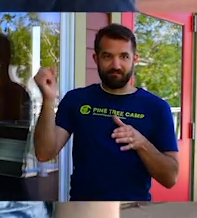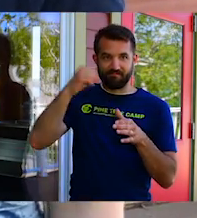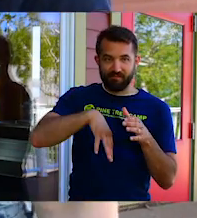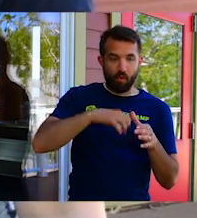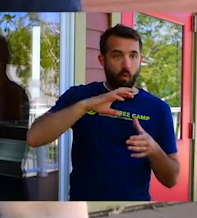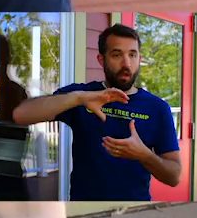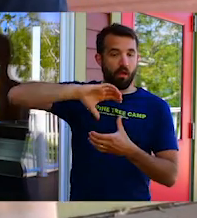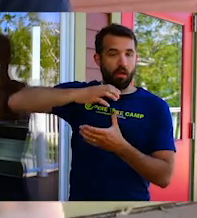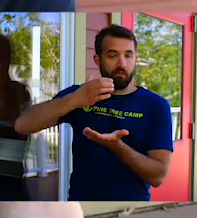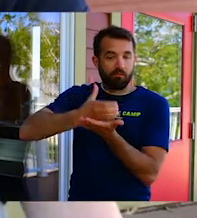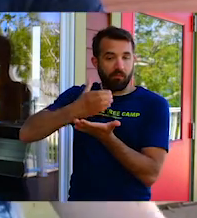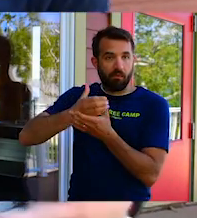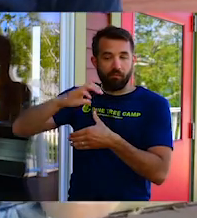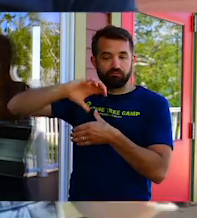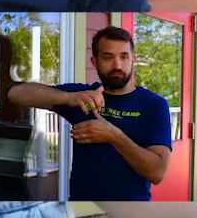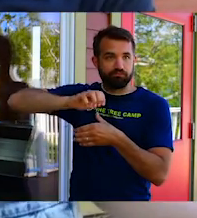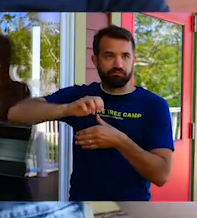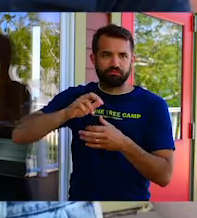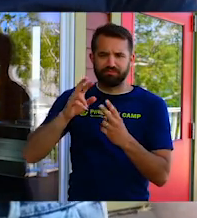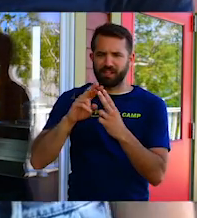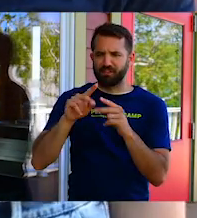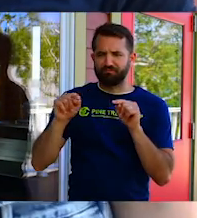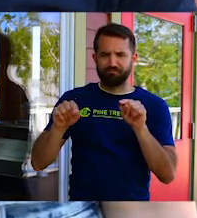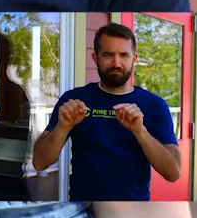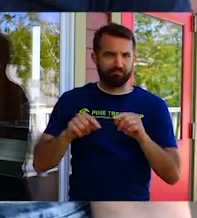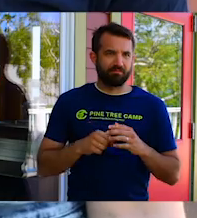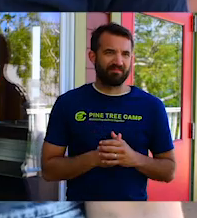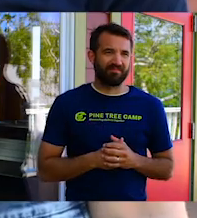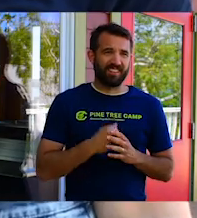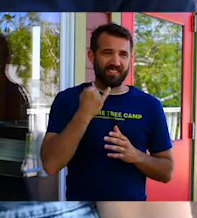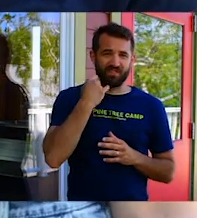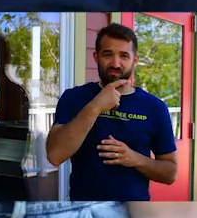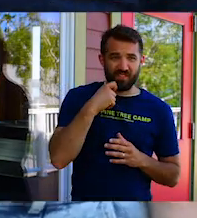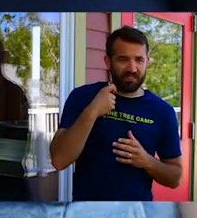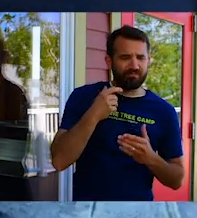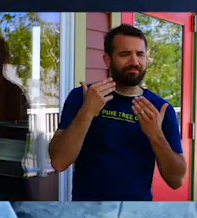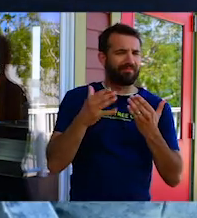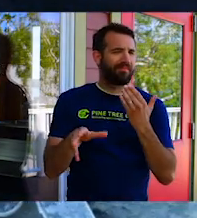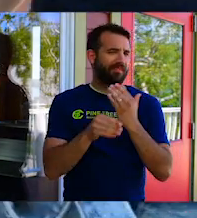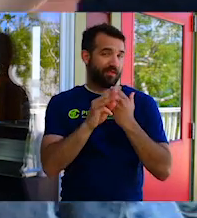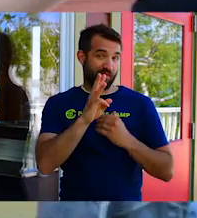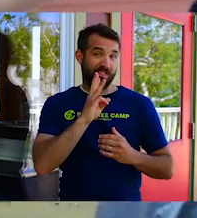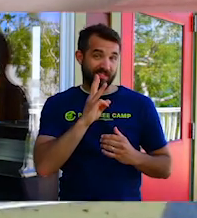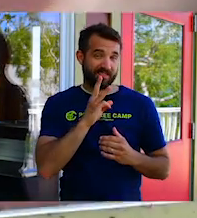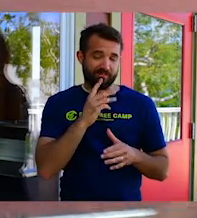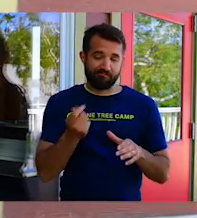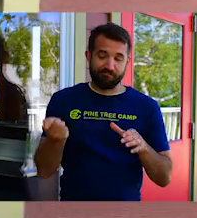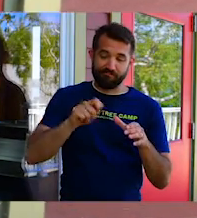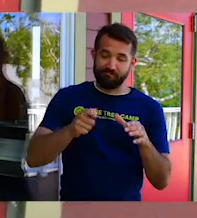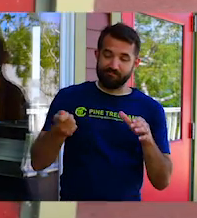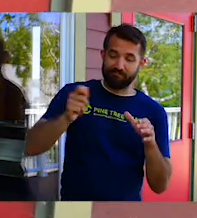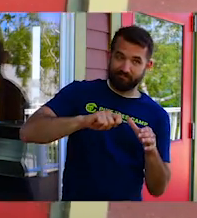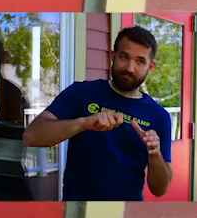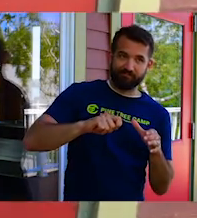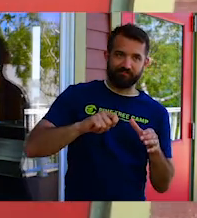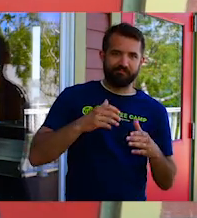left it in the bowl and added some water. It's completely up to you. All right, I hope you guys enjoy playing with the sand.